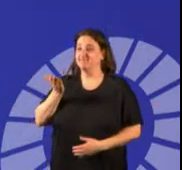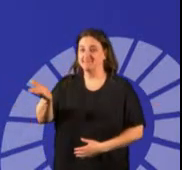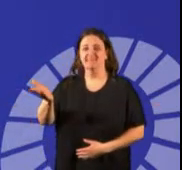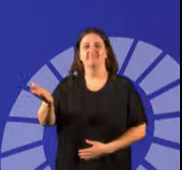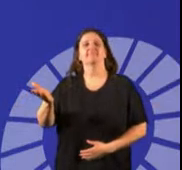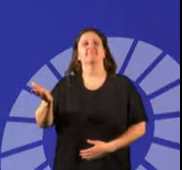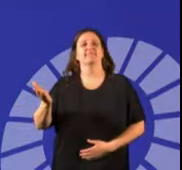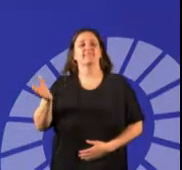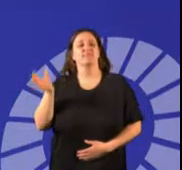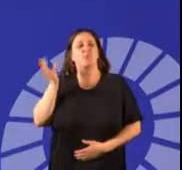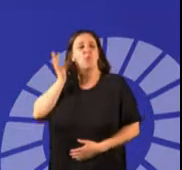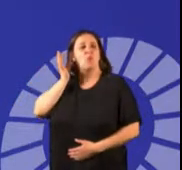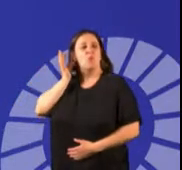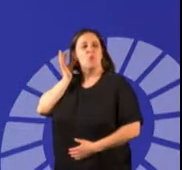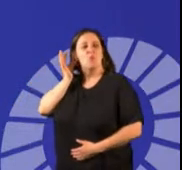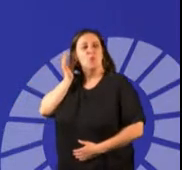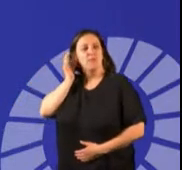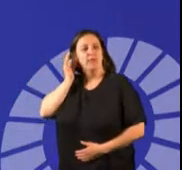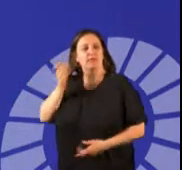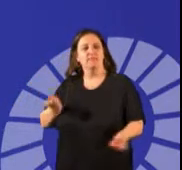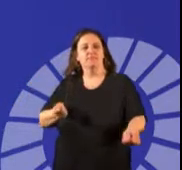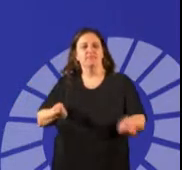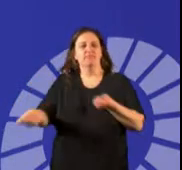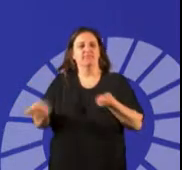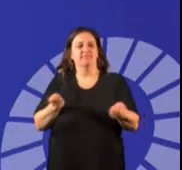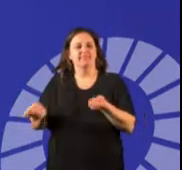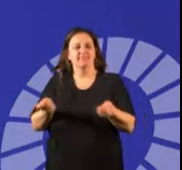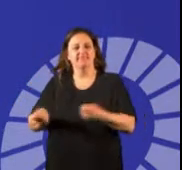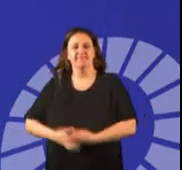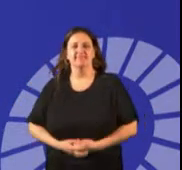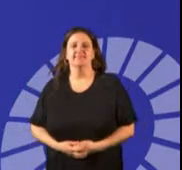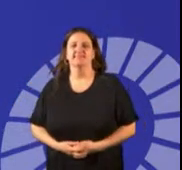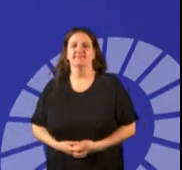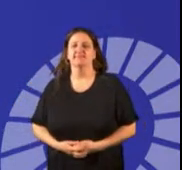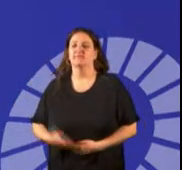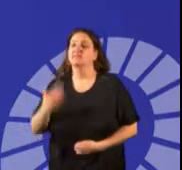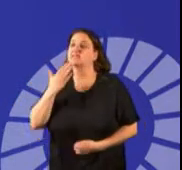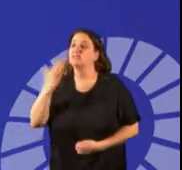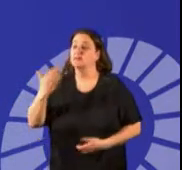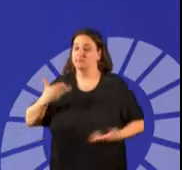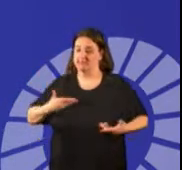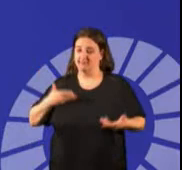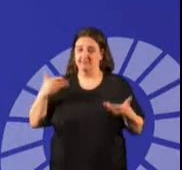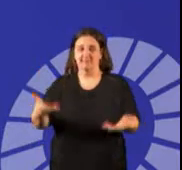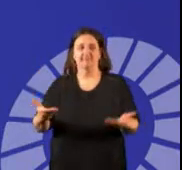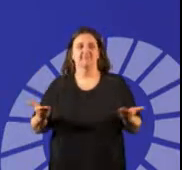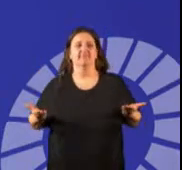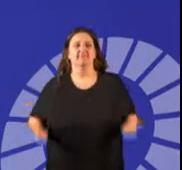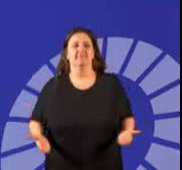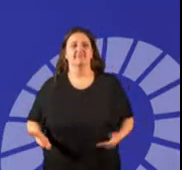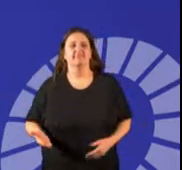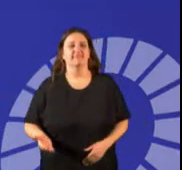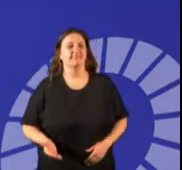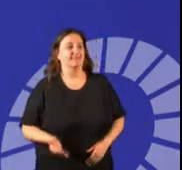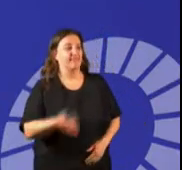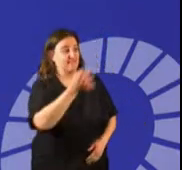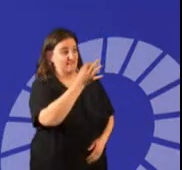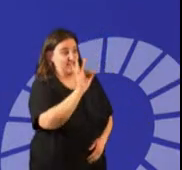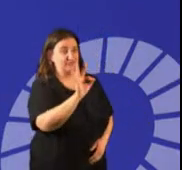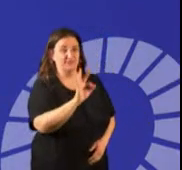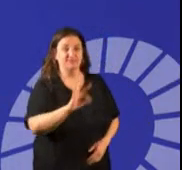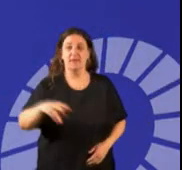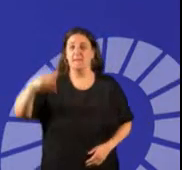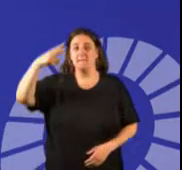and Executive Director of UN Women. Thank you for the invitation. Thank you to France and Mexico and to UN